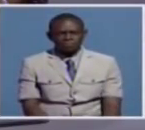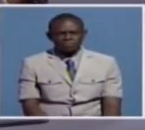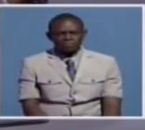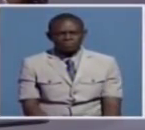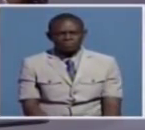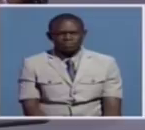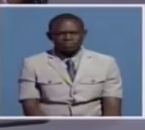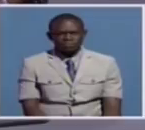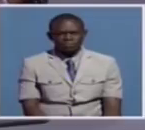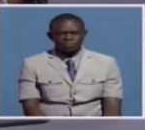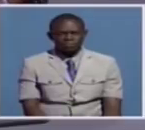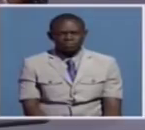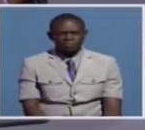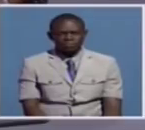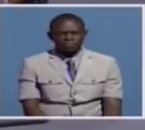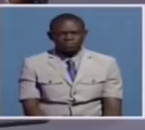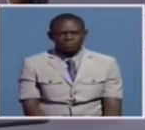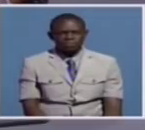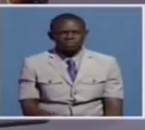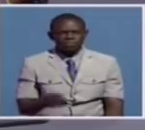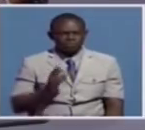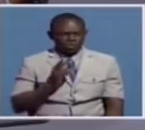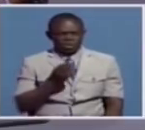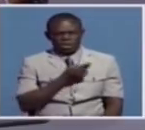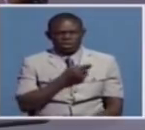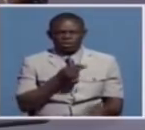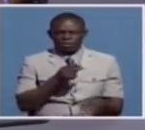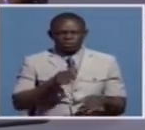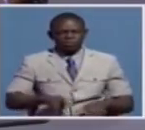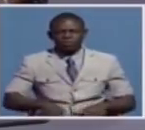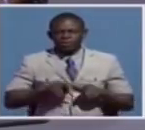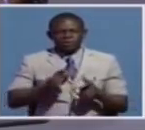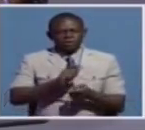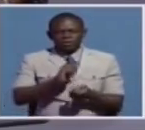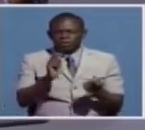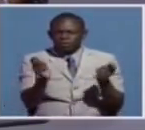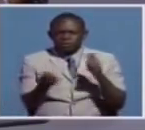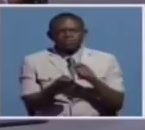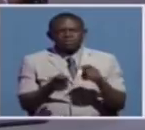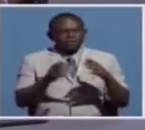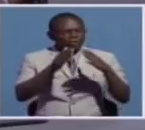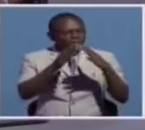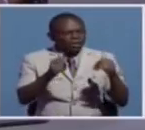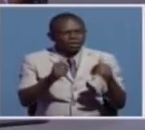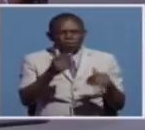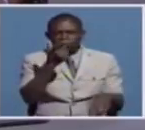we used to share the rooms. So now it was suddenly larger. And of course,